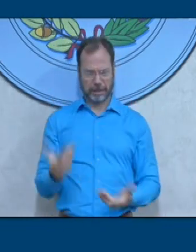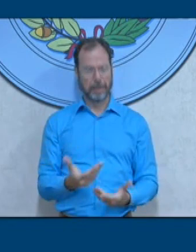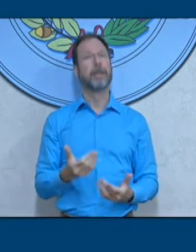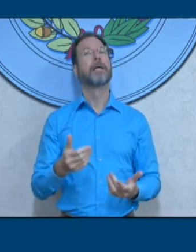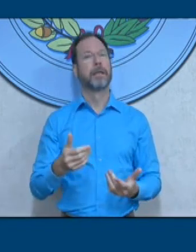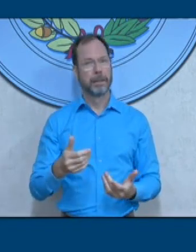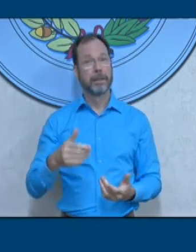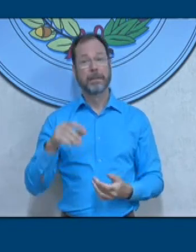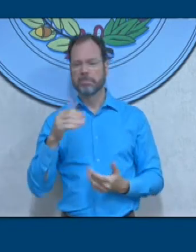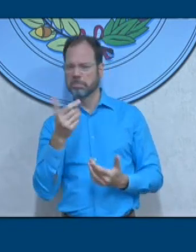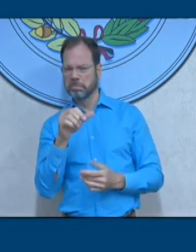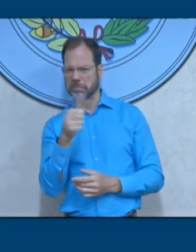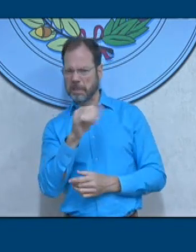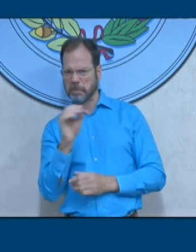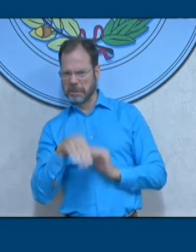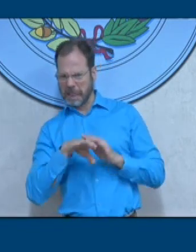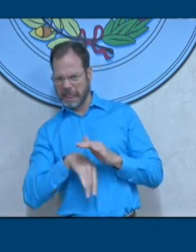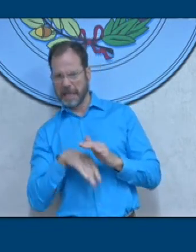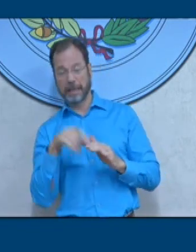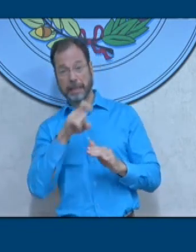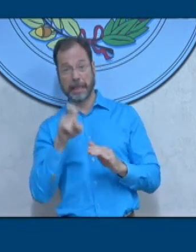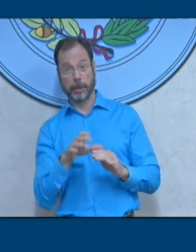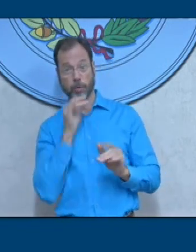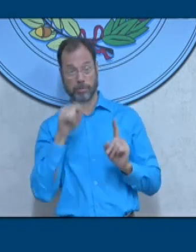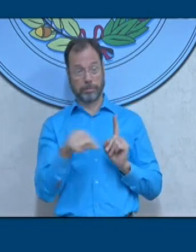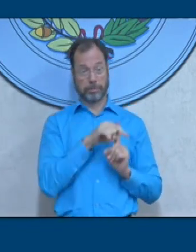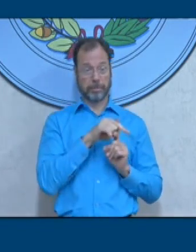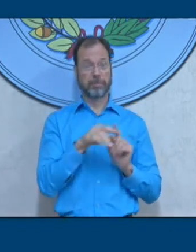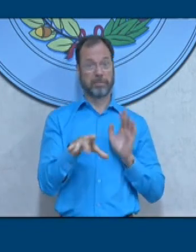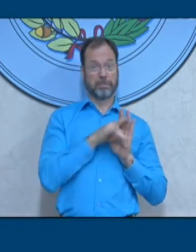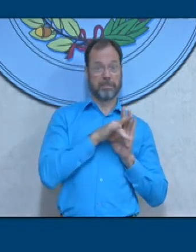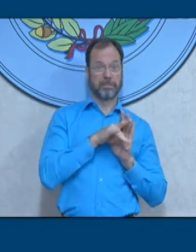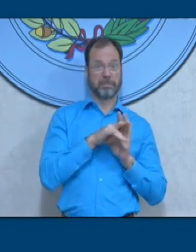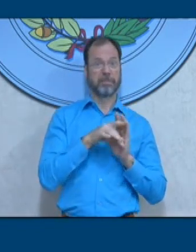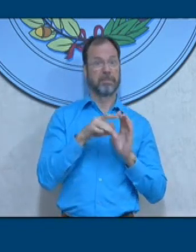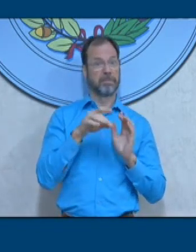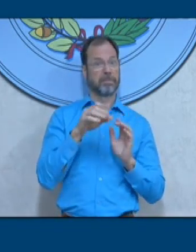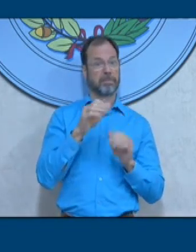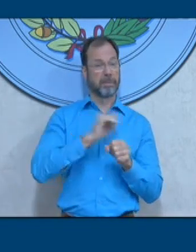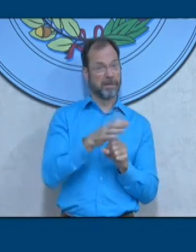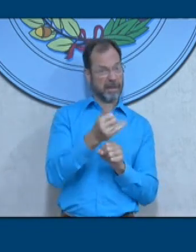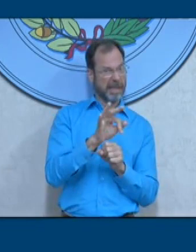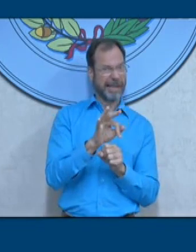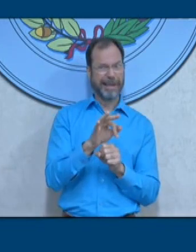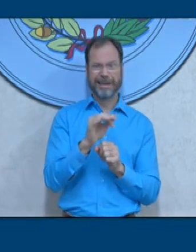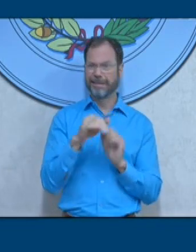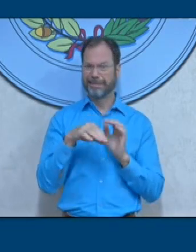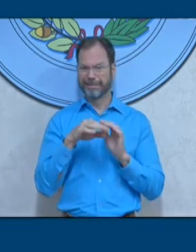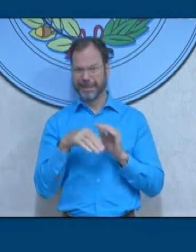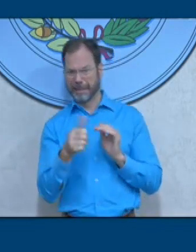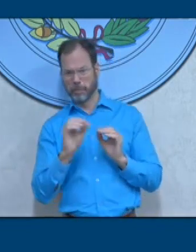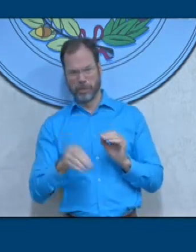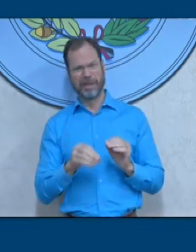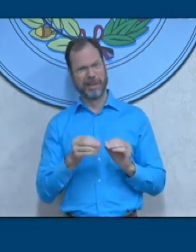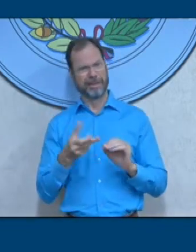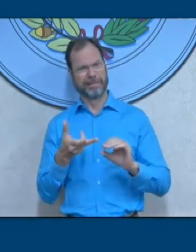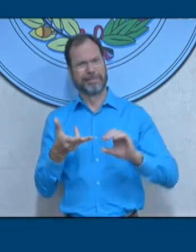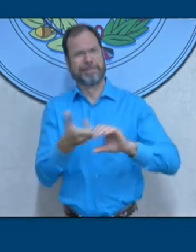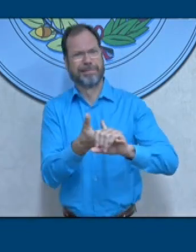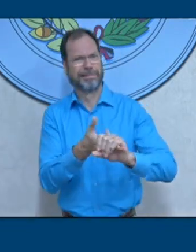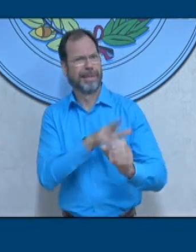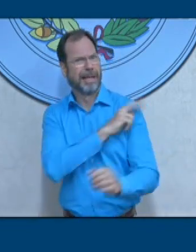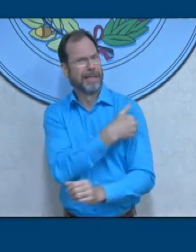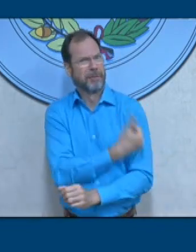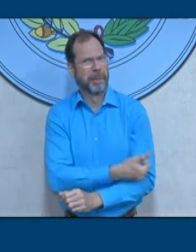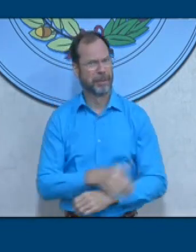about 10% or even less of Texans who test positive for COVID-19 ever even need to go to the hospital in the